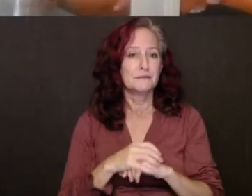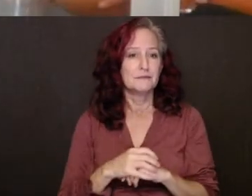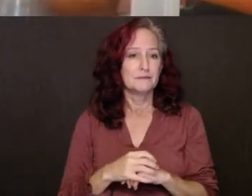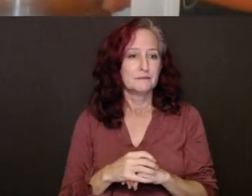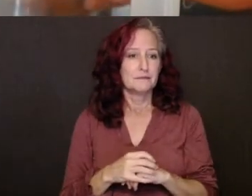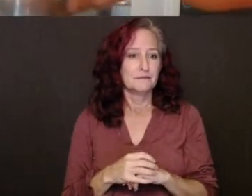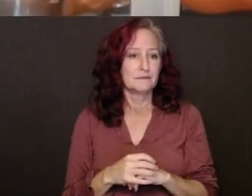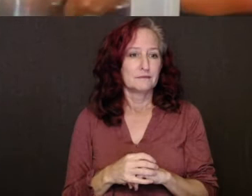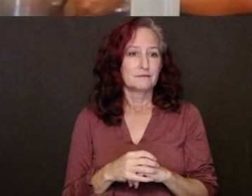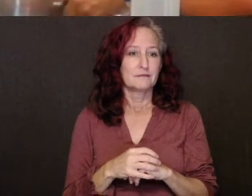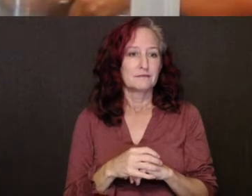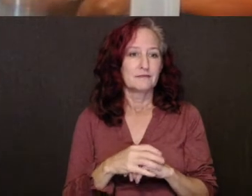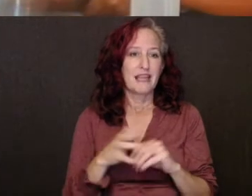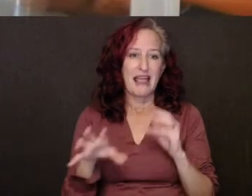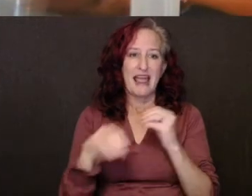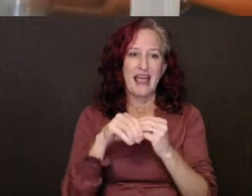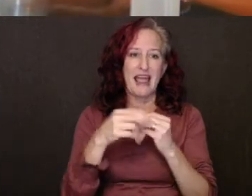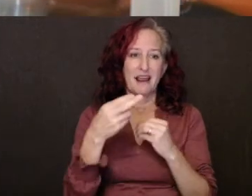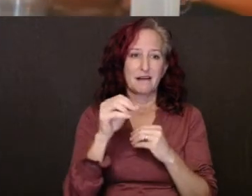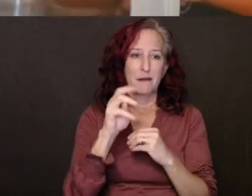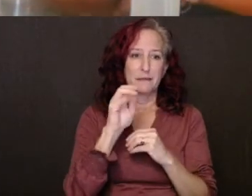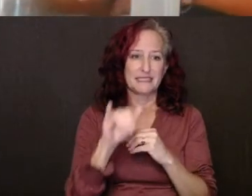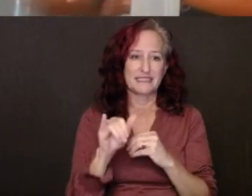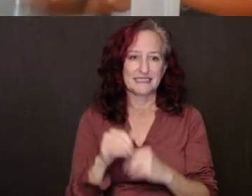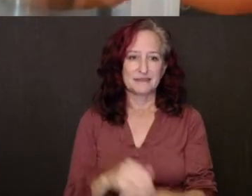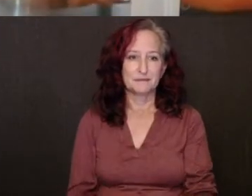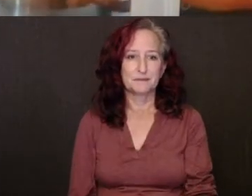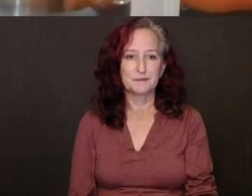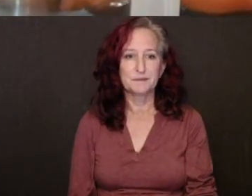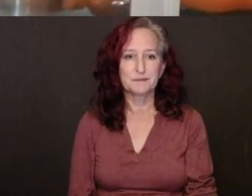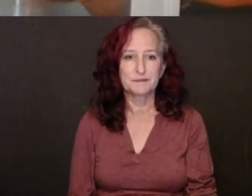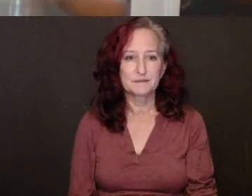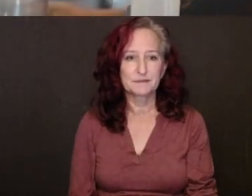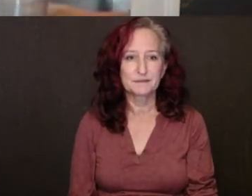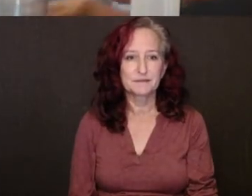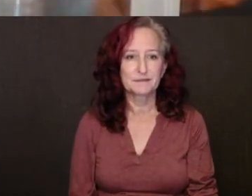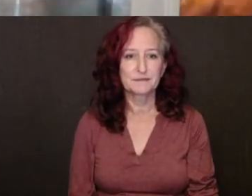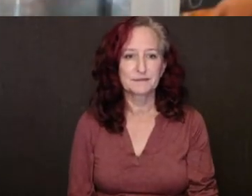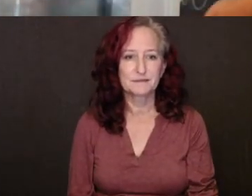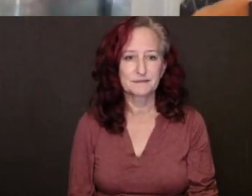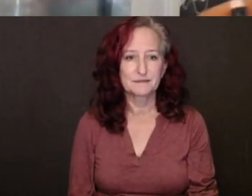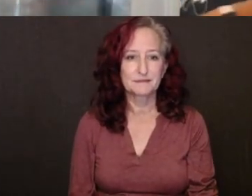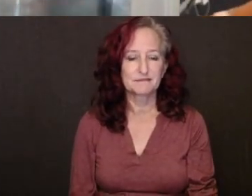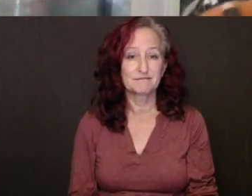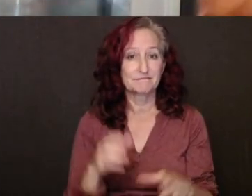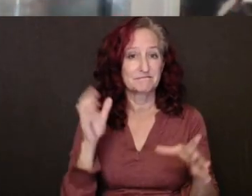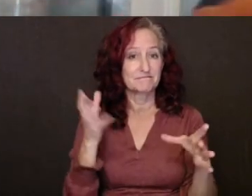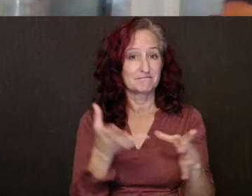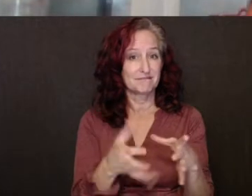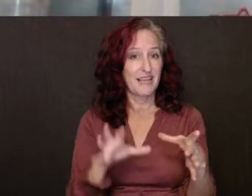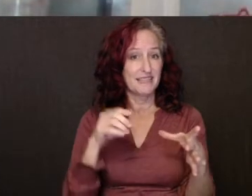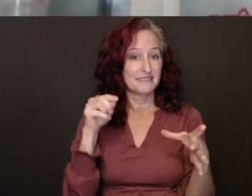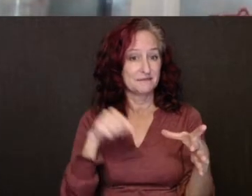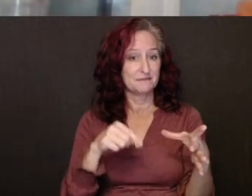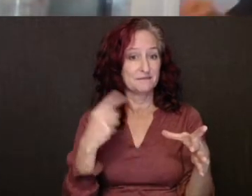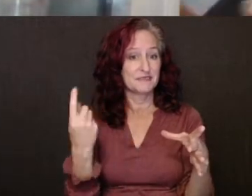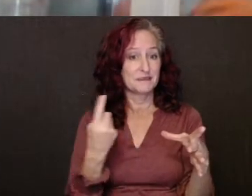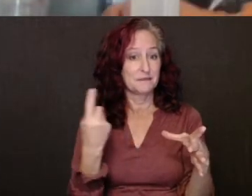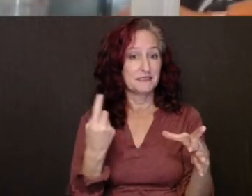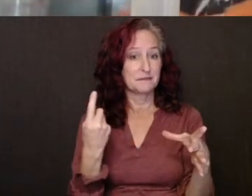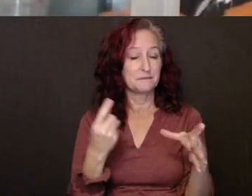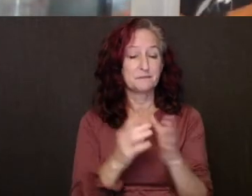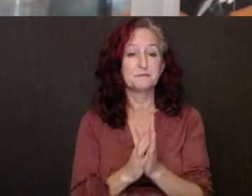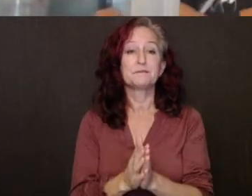putting all these beautiful vegetables all together, And at the same time, I'm going to